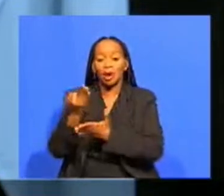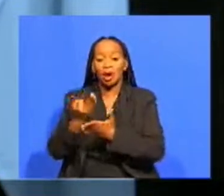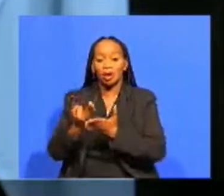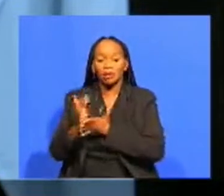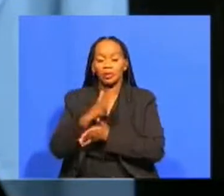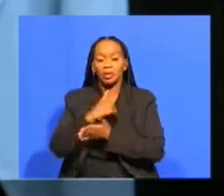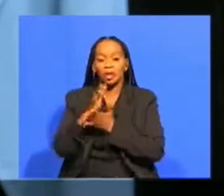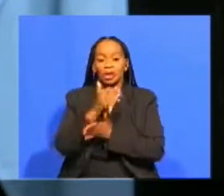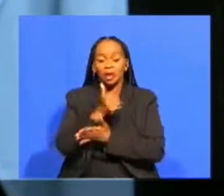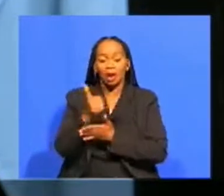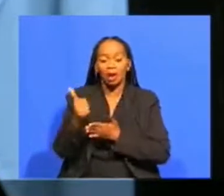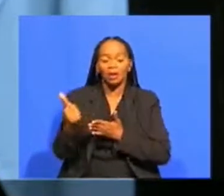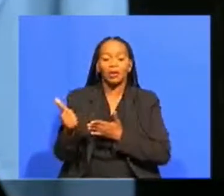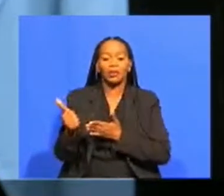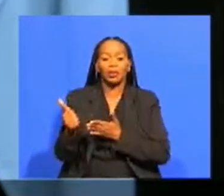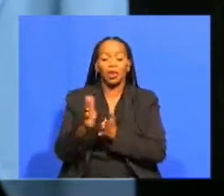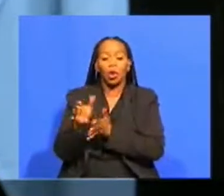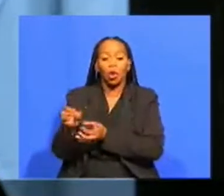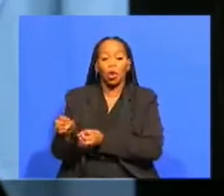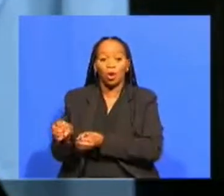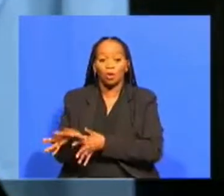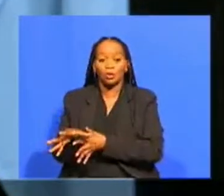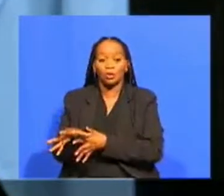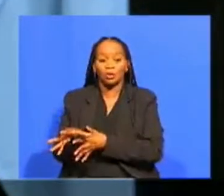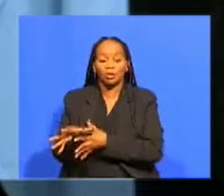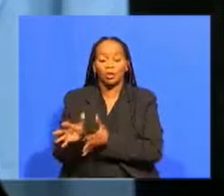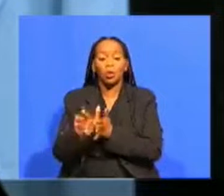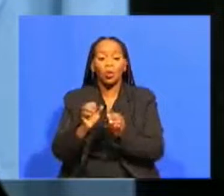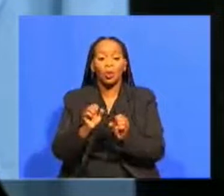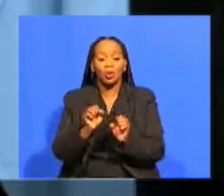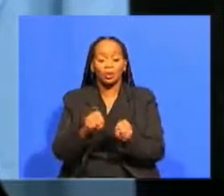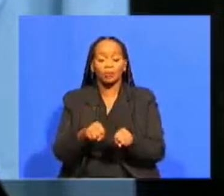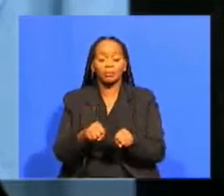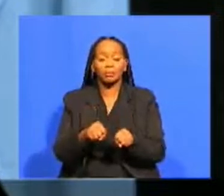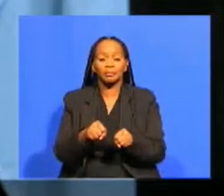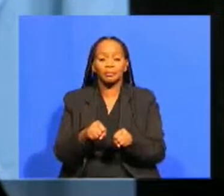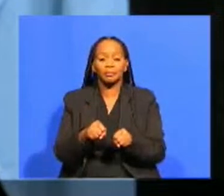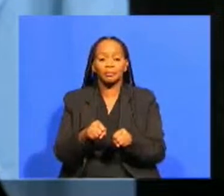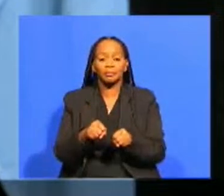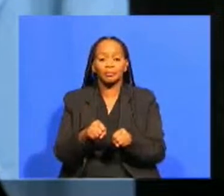other concessionary loans to be able to